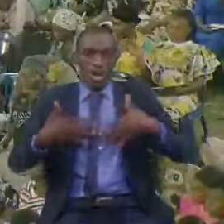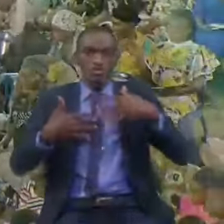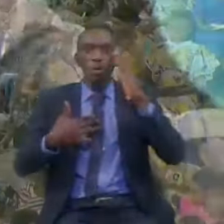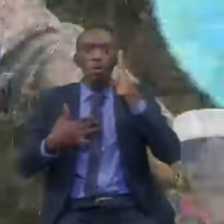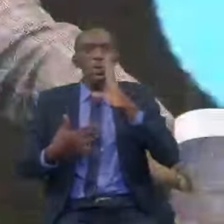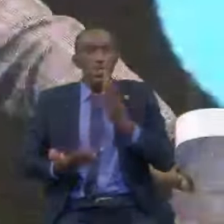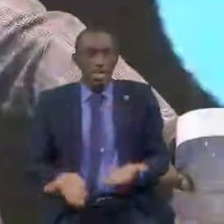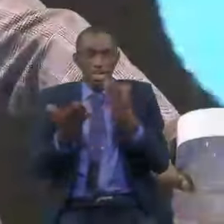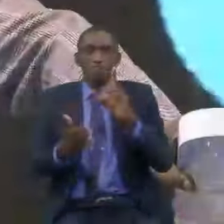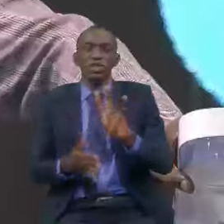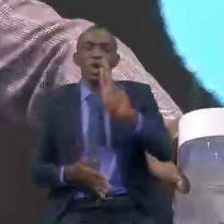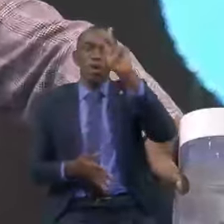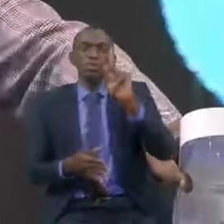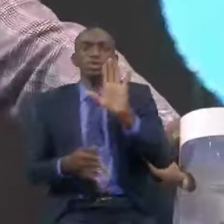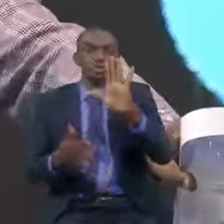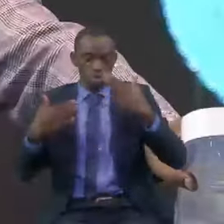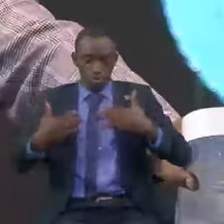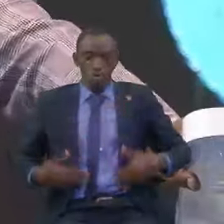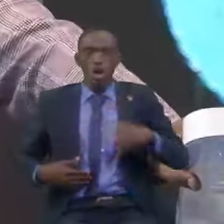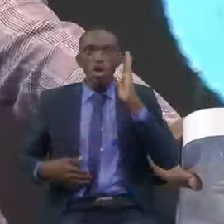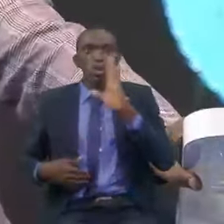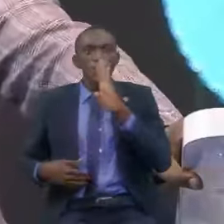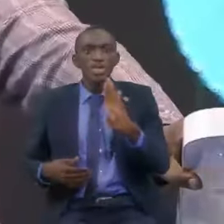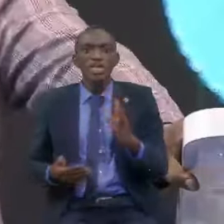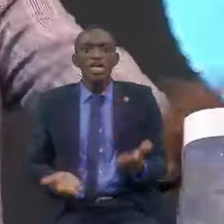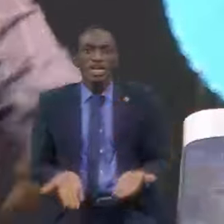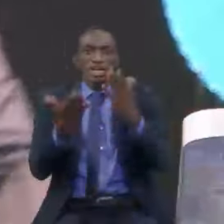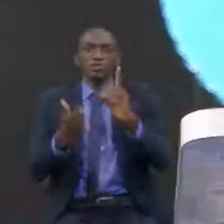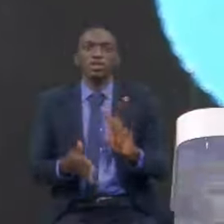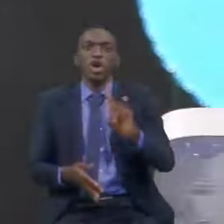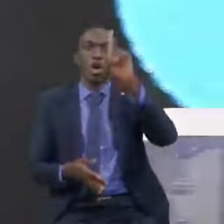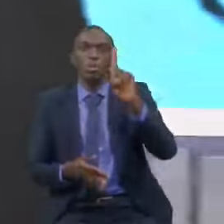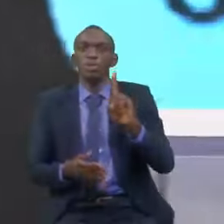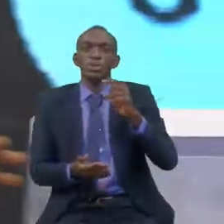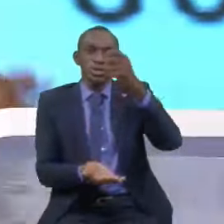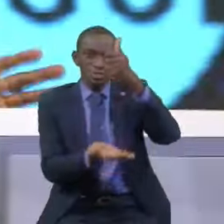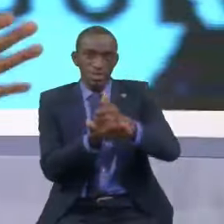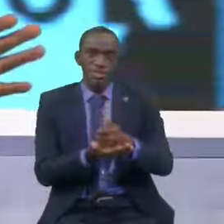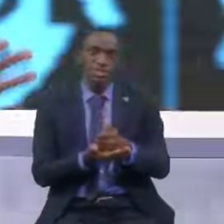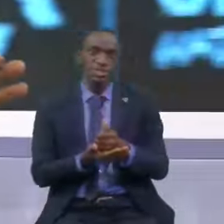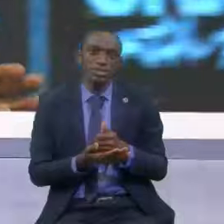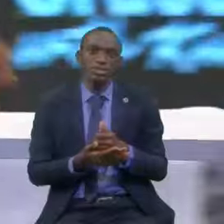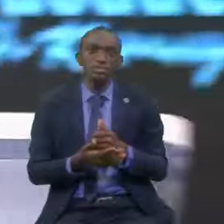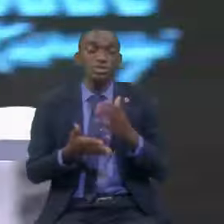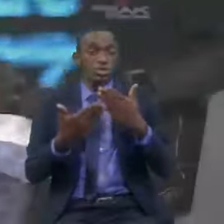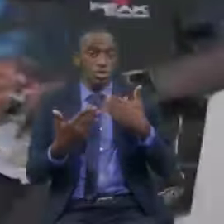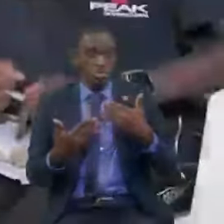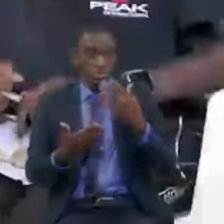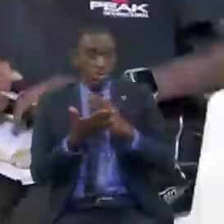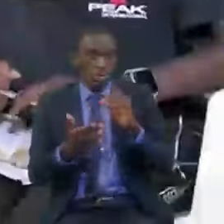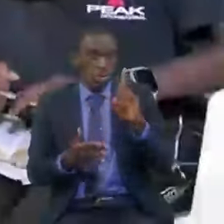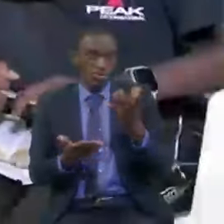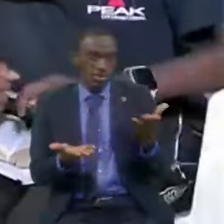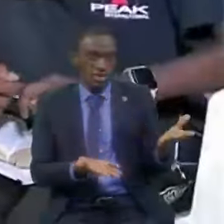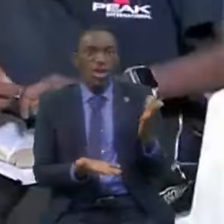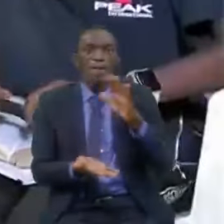up. Your progress will be lifted up. Somebody there, they're coming higher, higher,